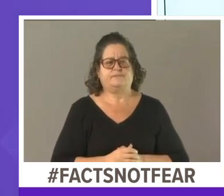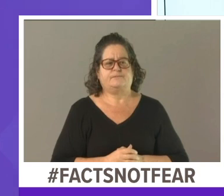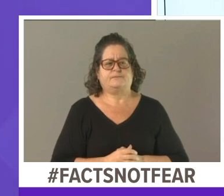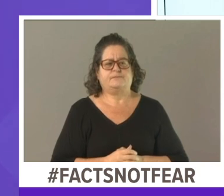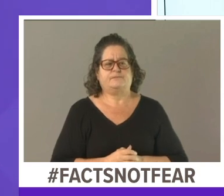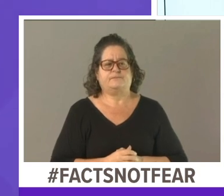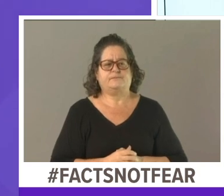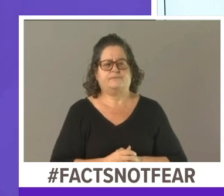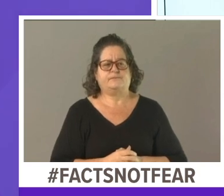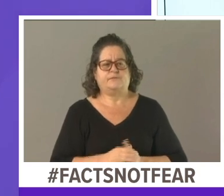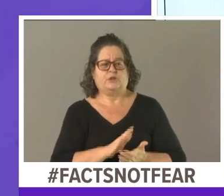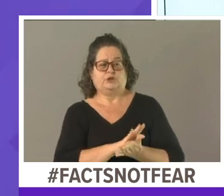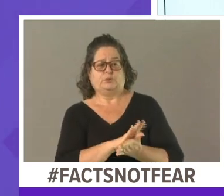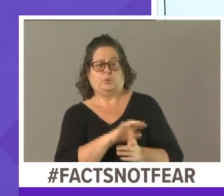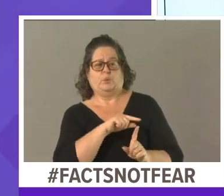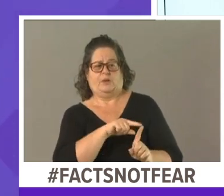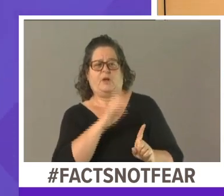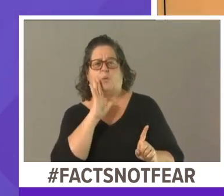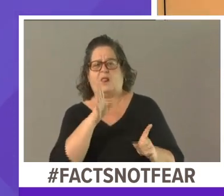schools around the state.